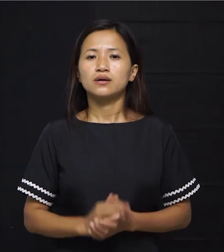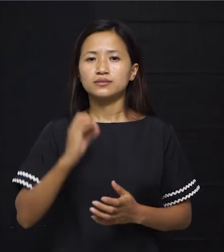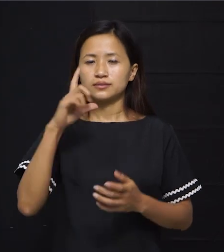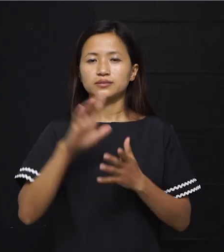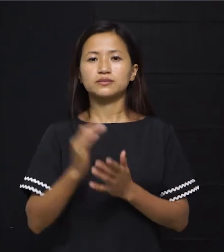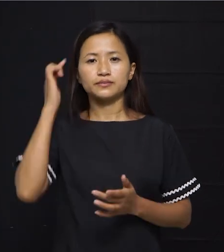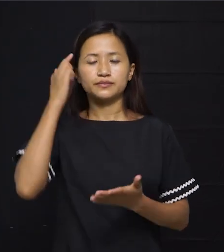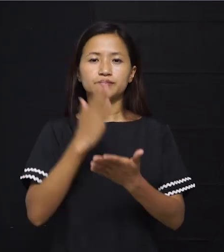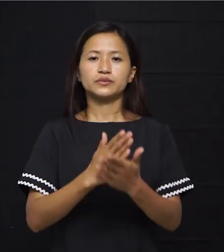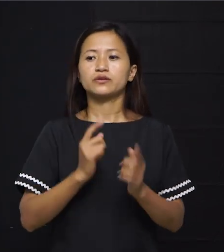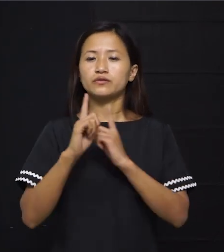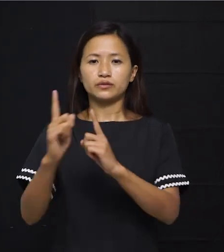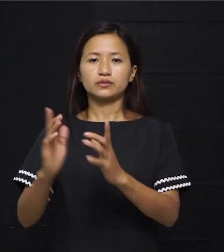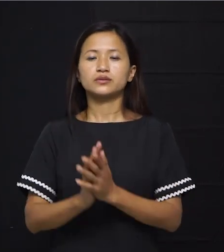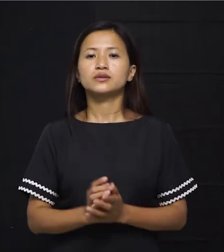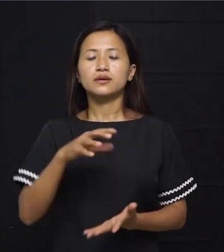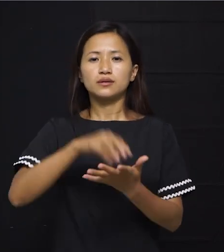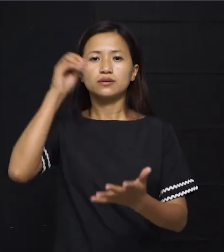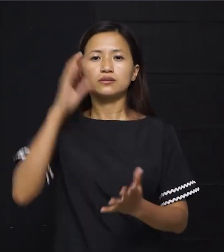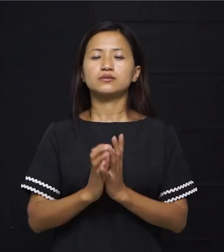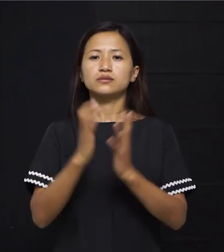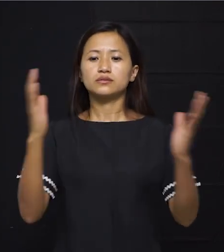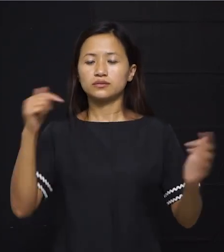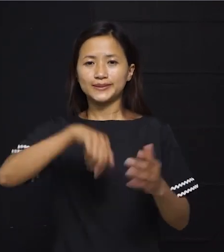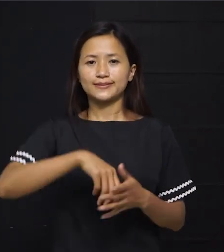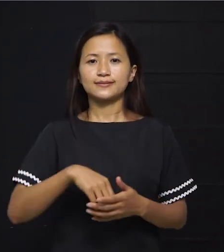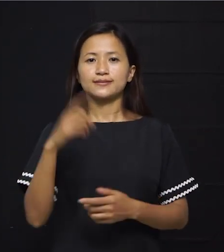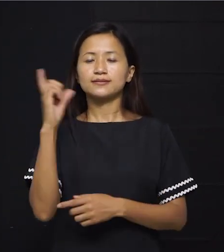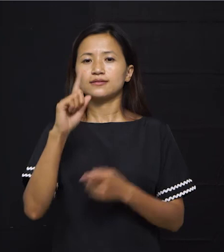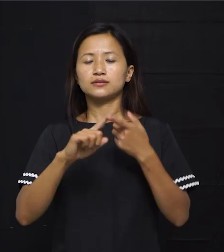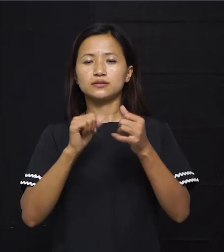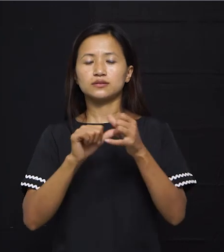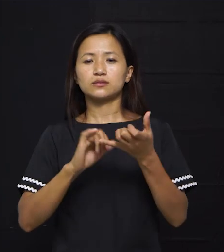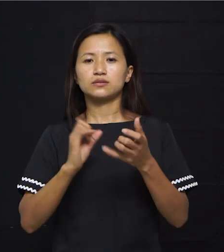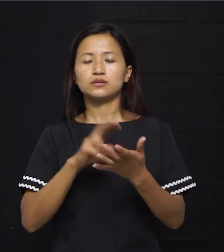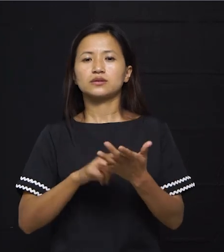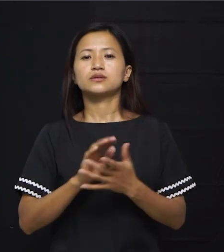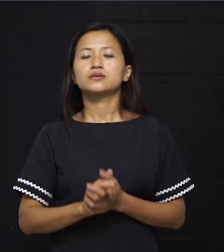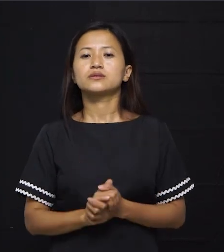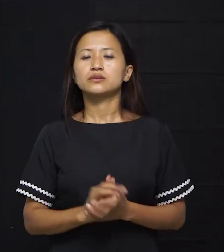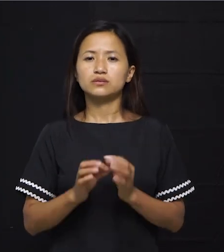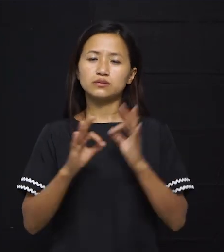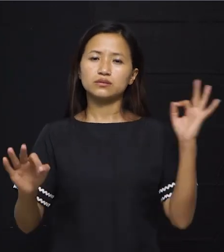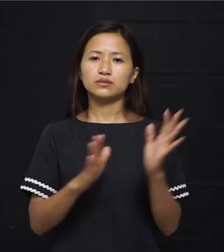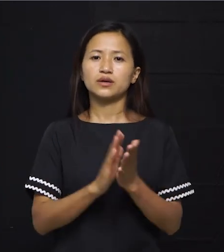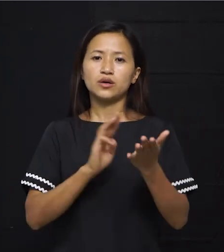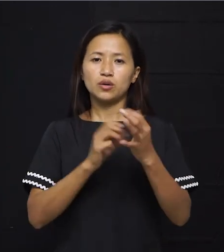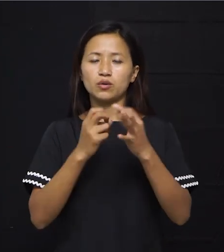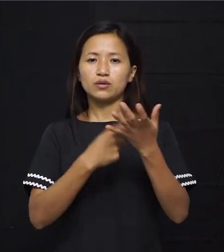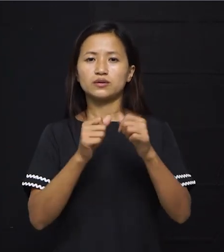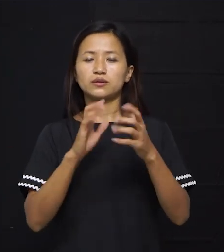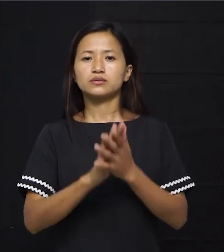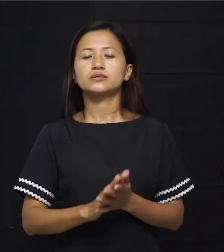I believe you have been following and you have learned a lot from this lesson. Not only the story, but also the moral lessons,